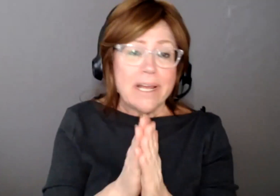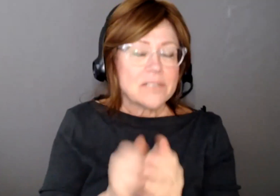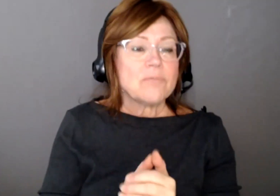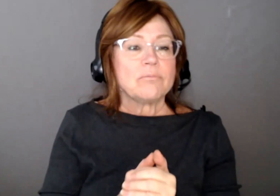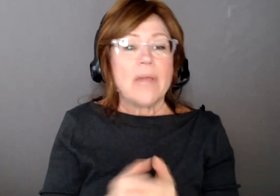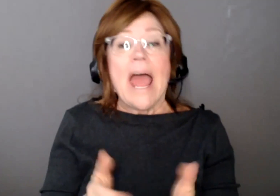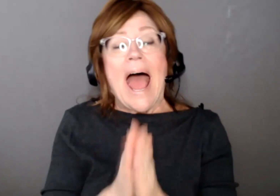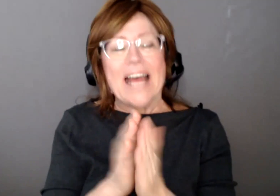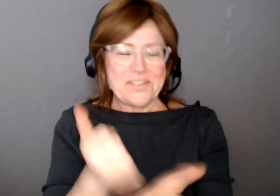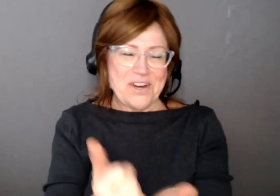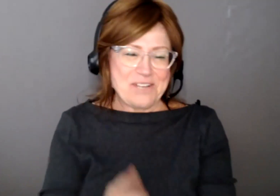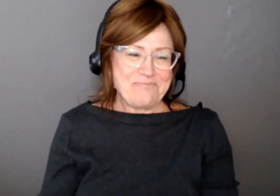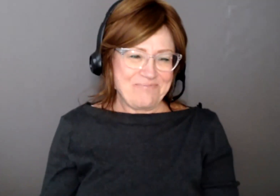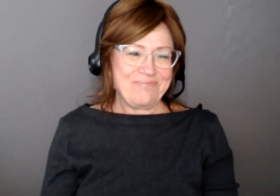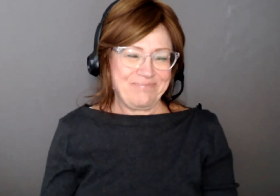ask for help.